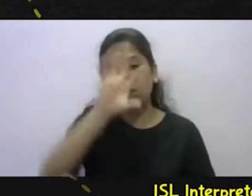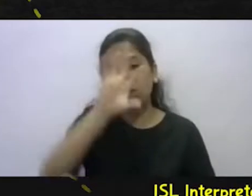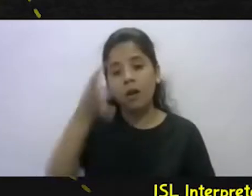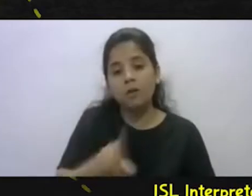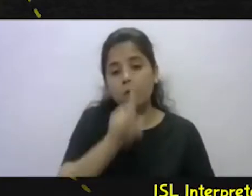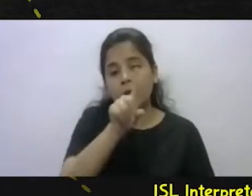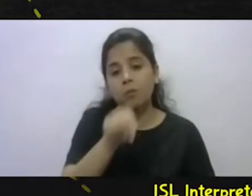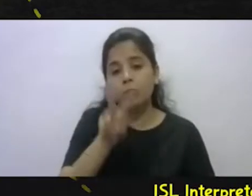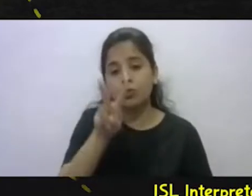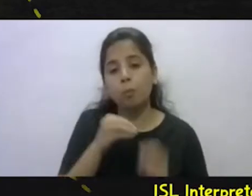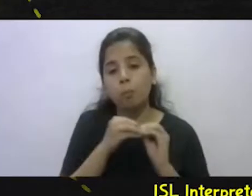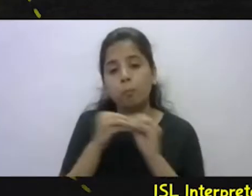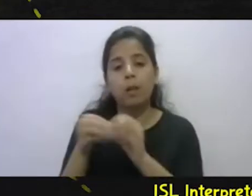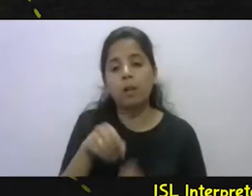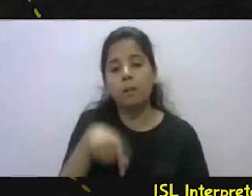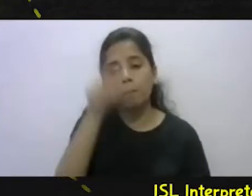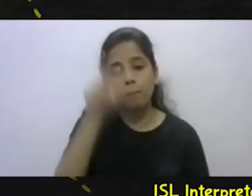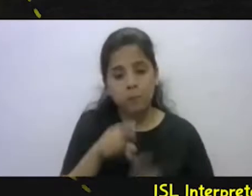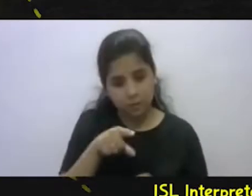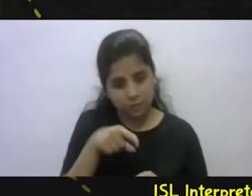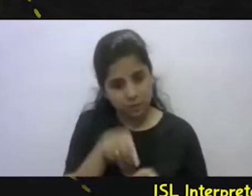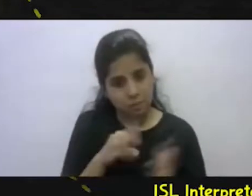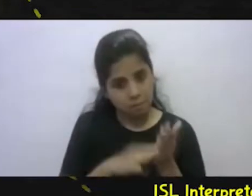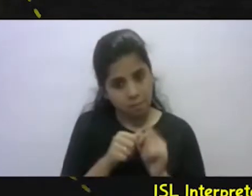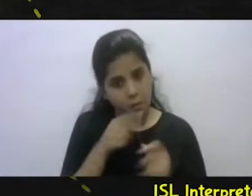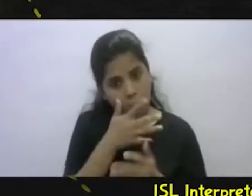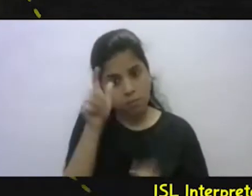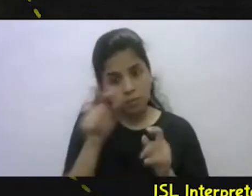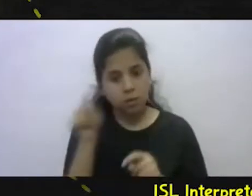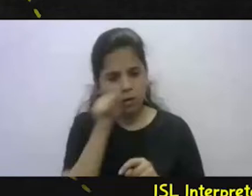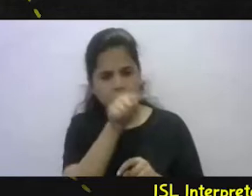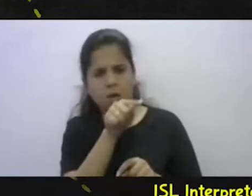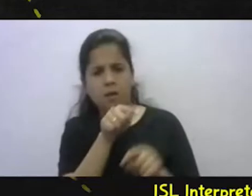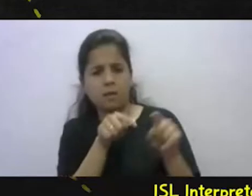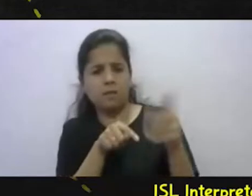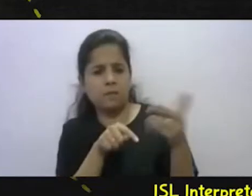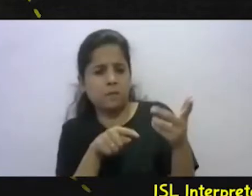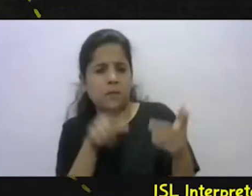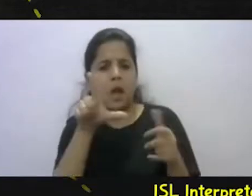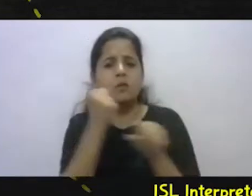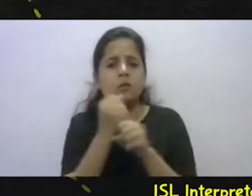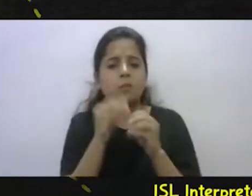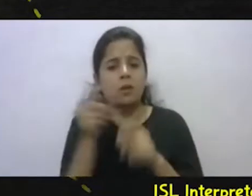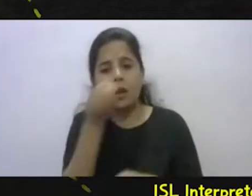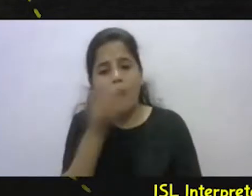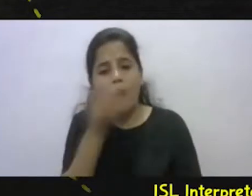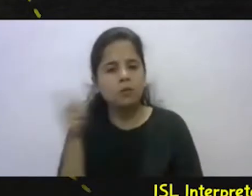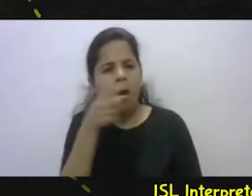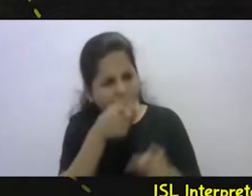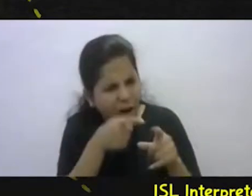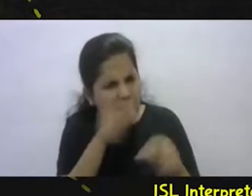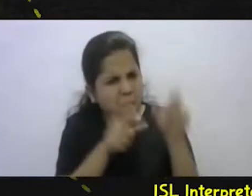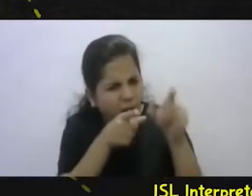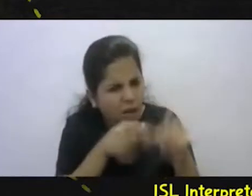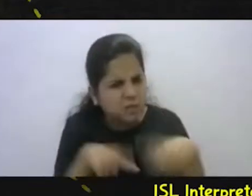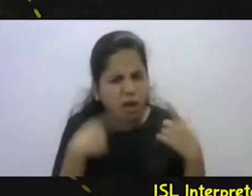billion people, you're creating a map that will allow everyone to pinpoint exactly where the LGBT people are, right? And